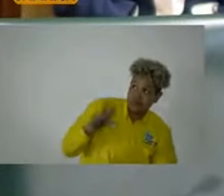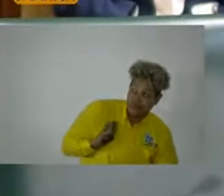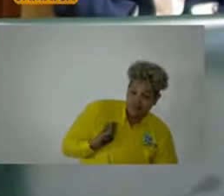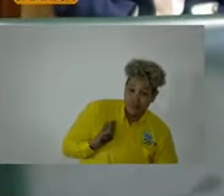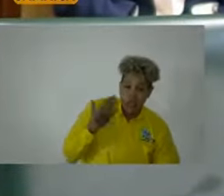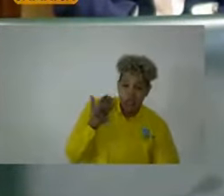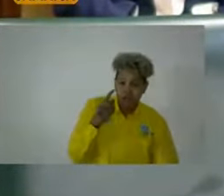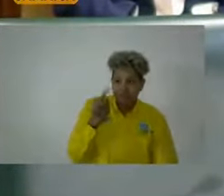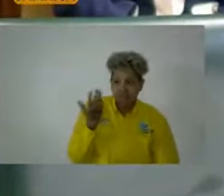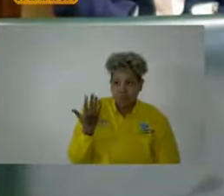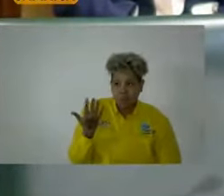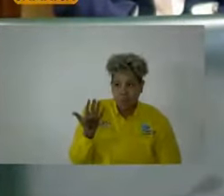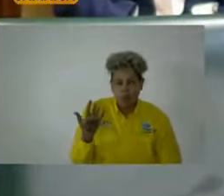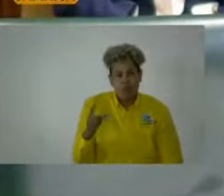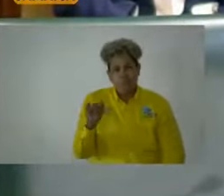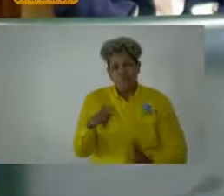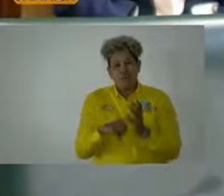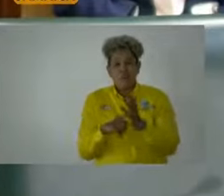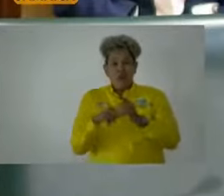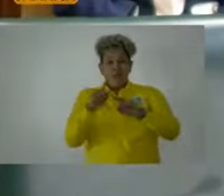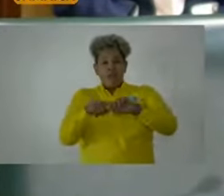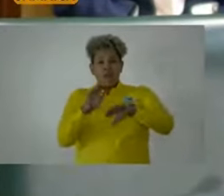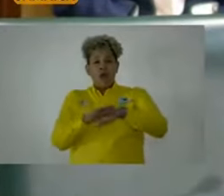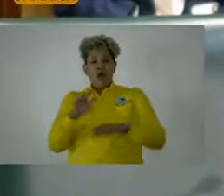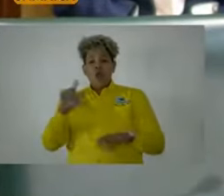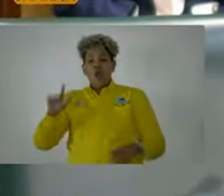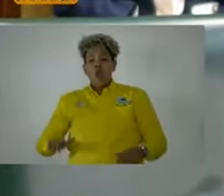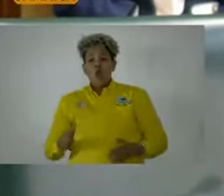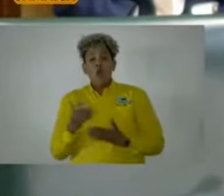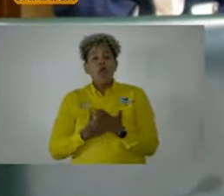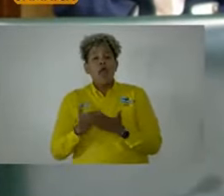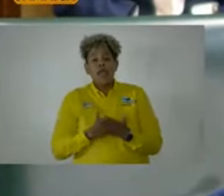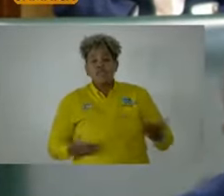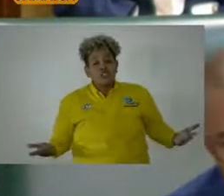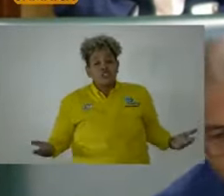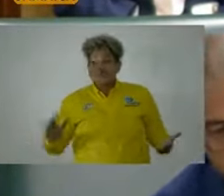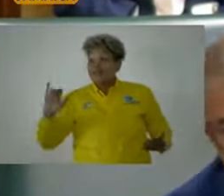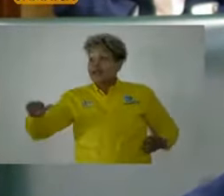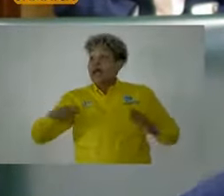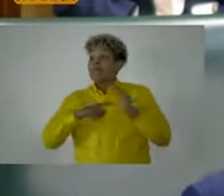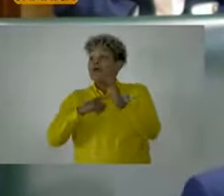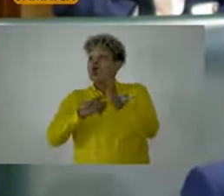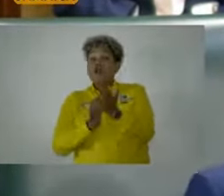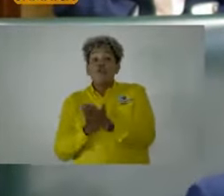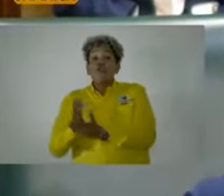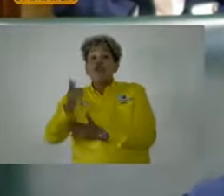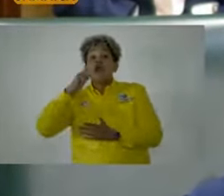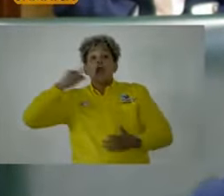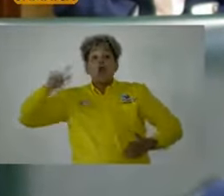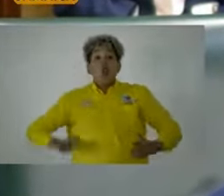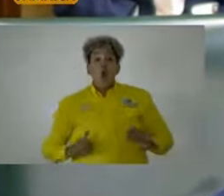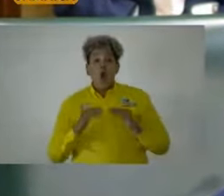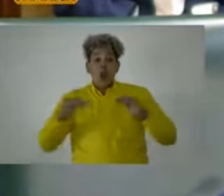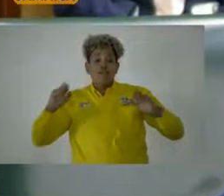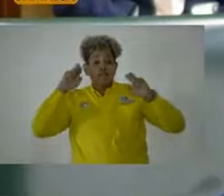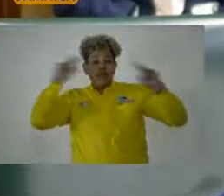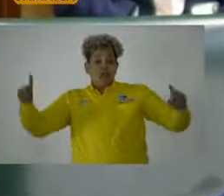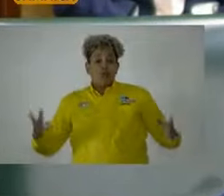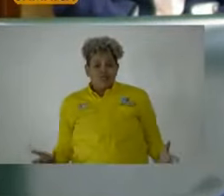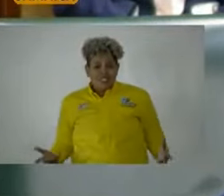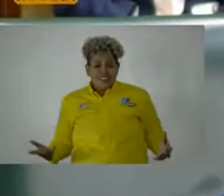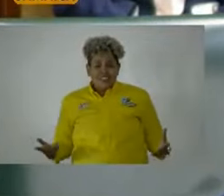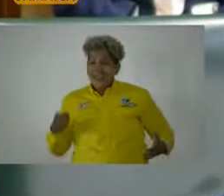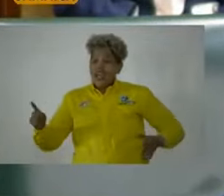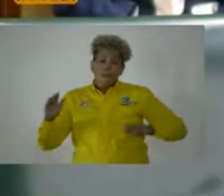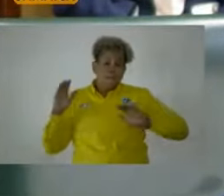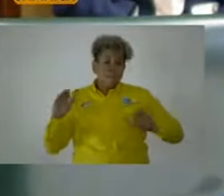them. That model depends on low wages. That model thrives on low levels of education.